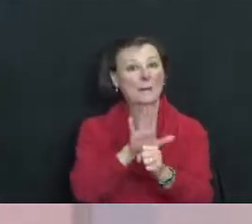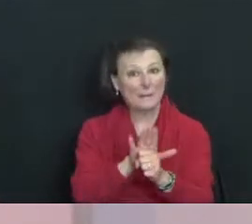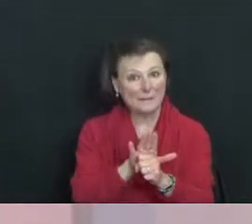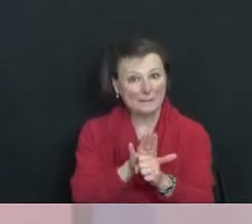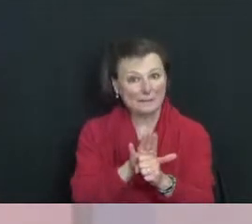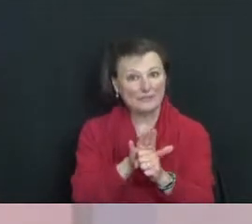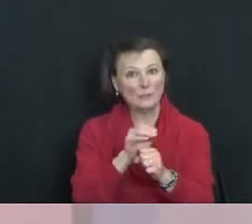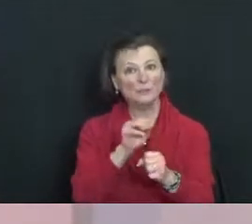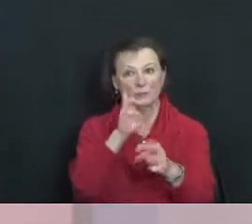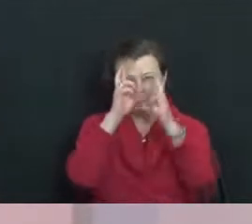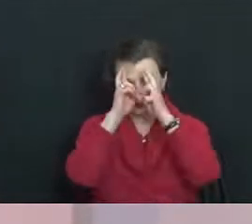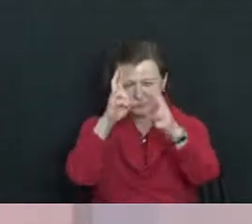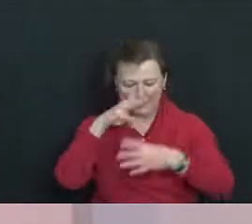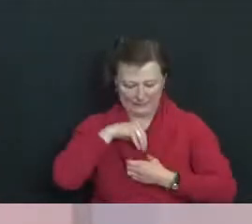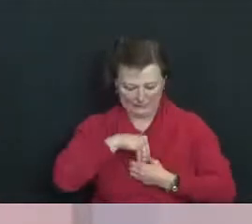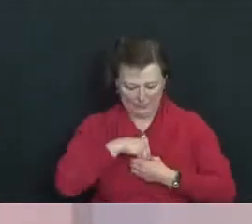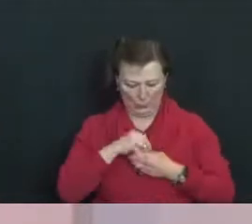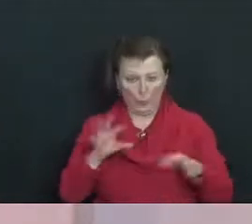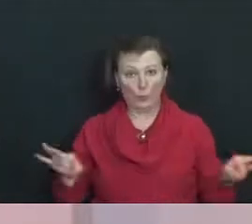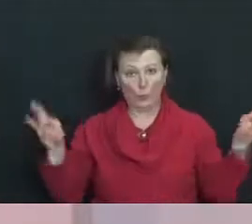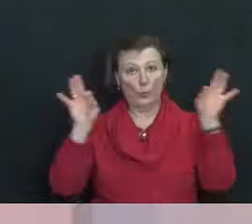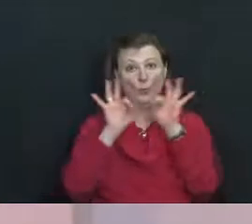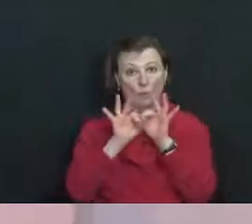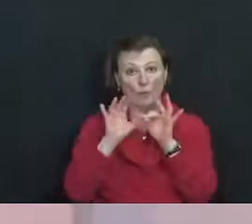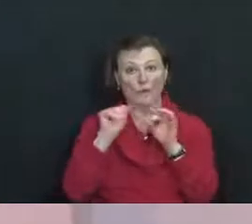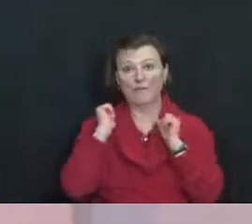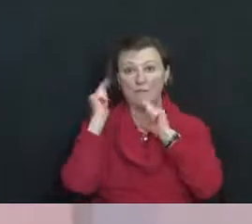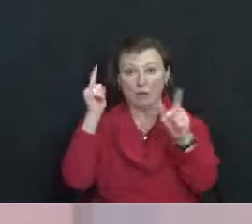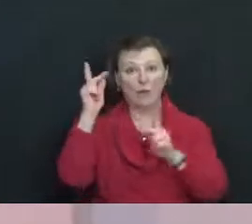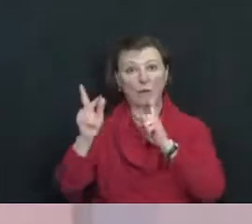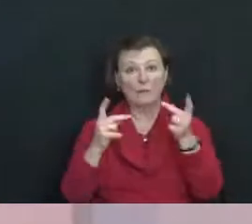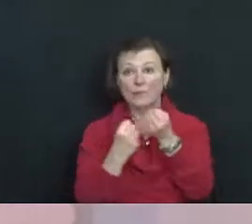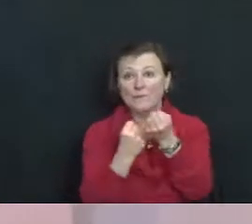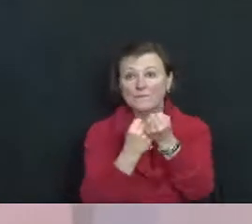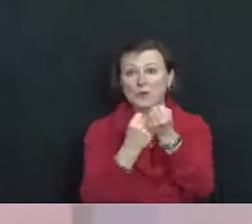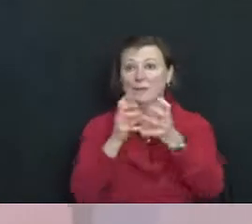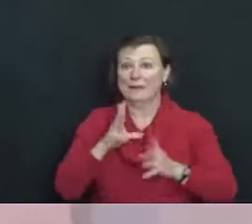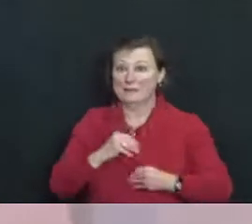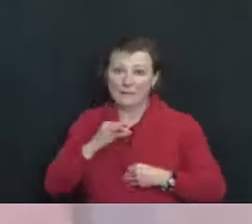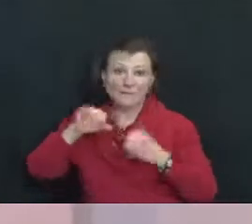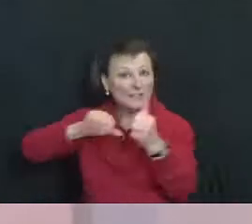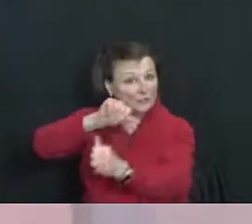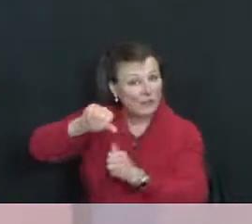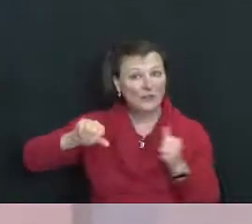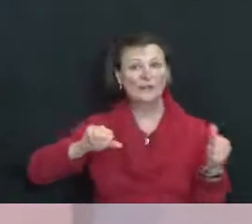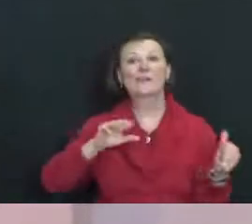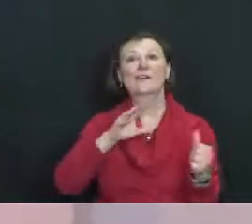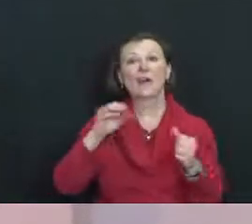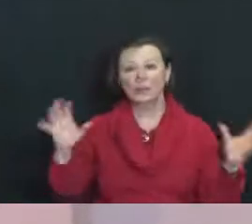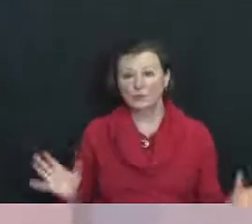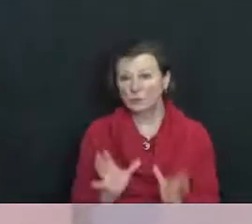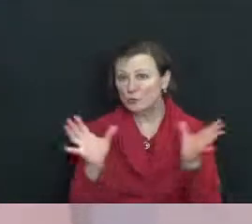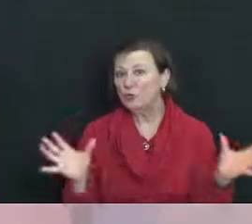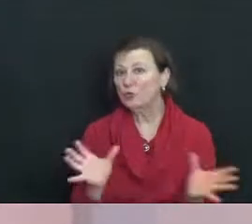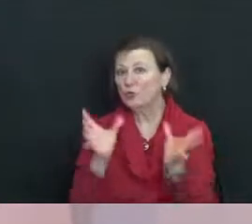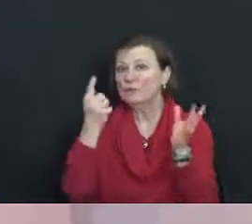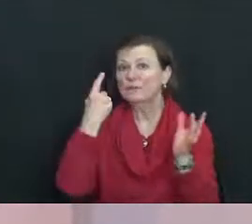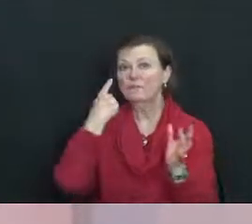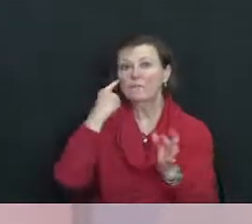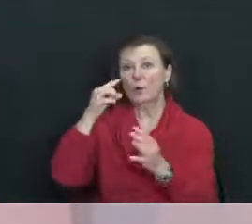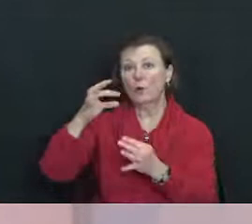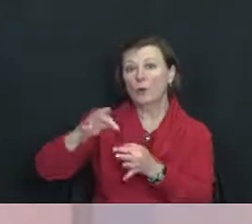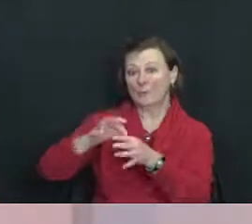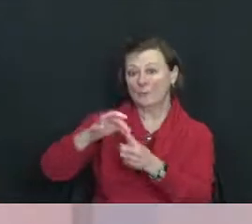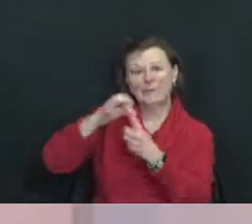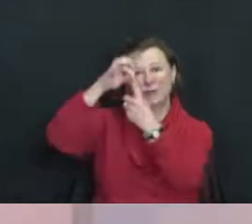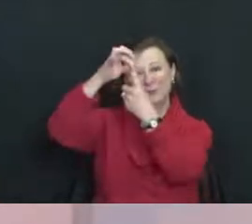people, to affirm and promote acceptance of one another and encouragement for spiritual growth both